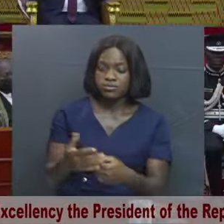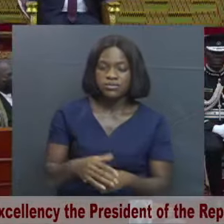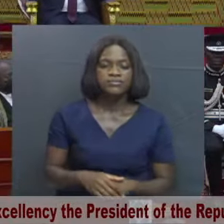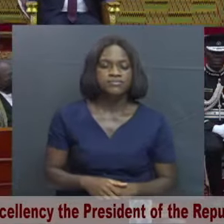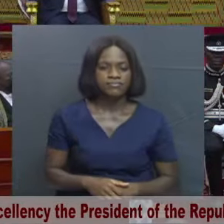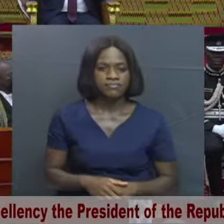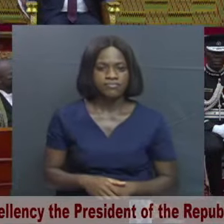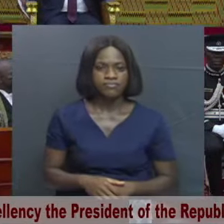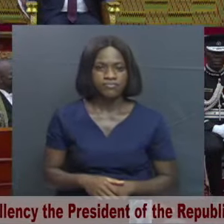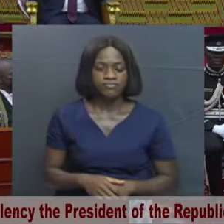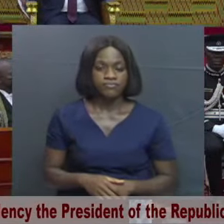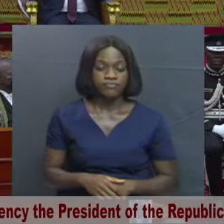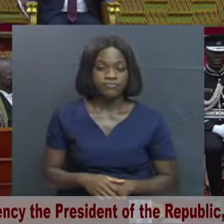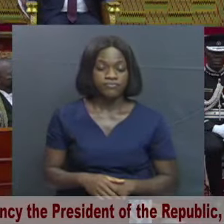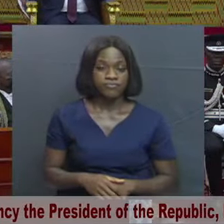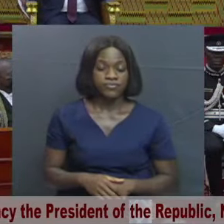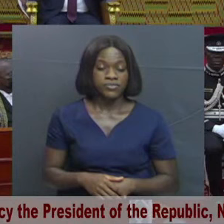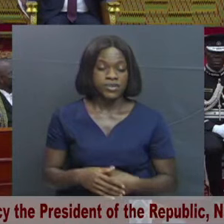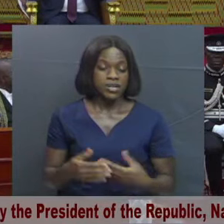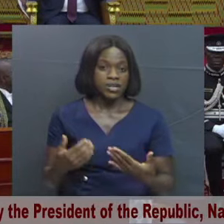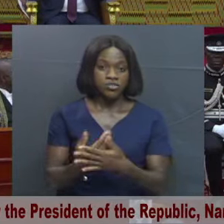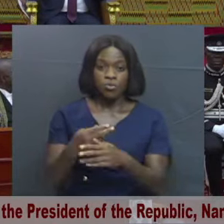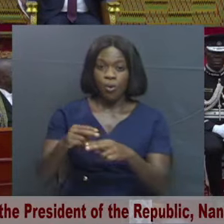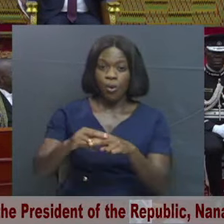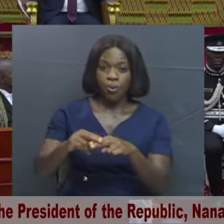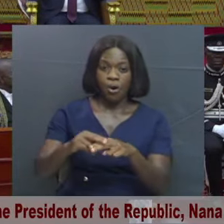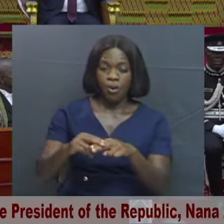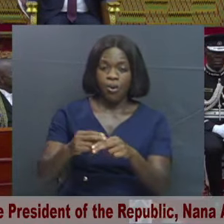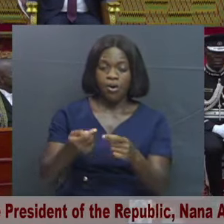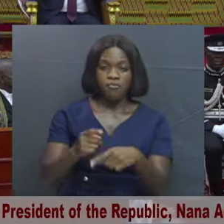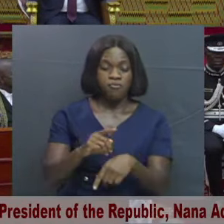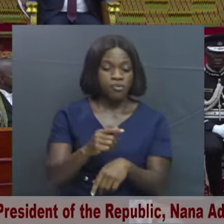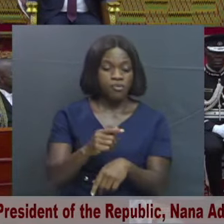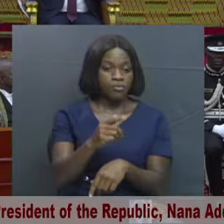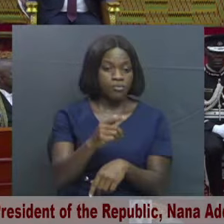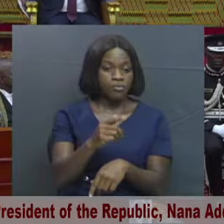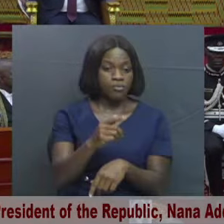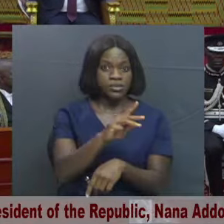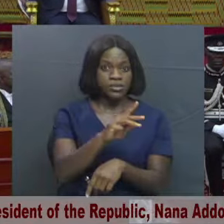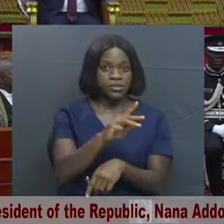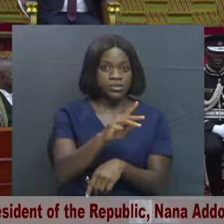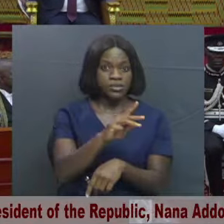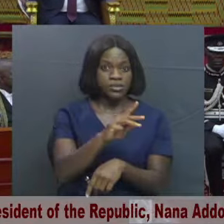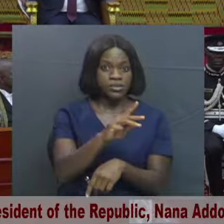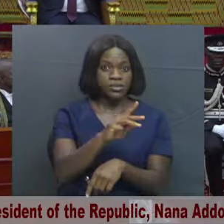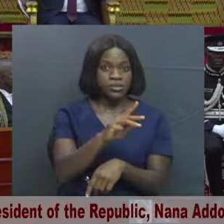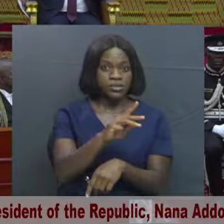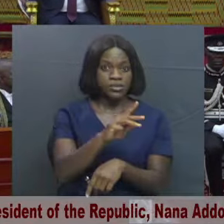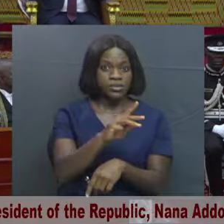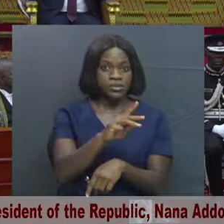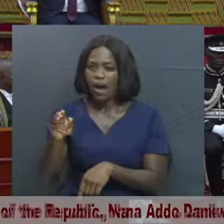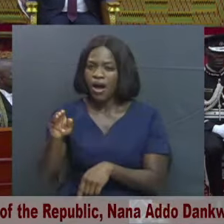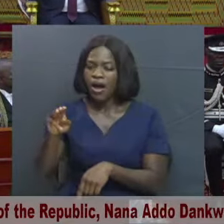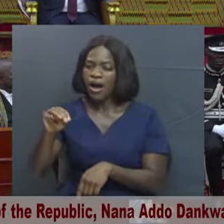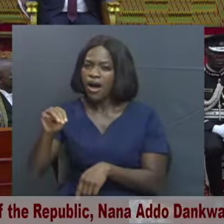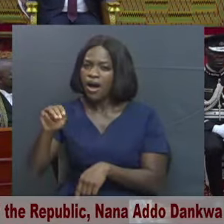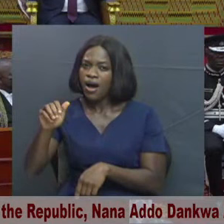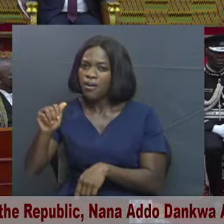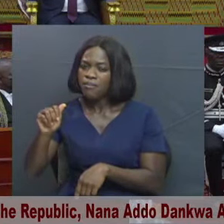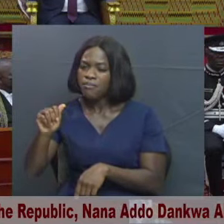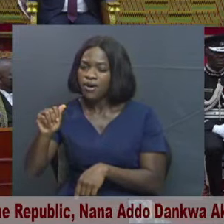the new standard gaze Railway line from the port of TMA to Maka M